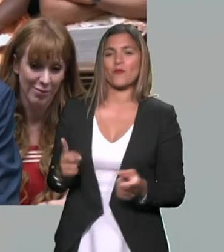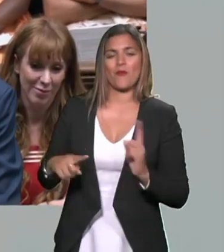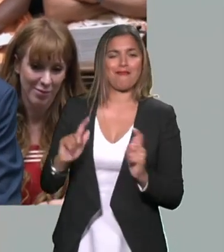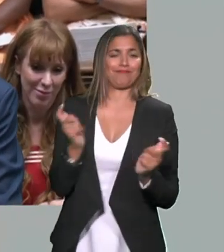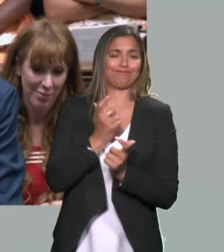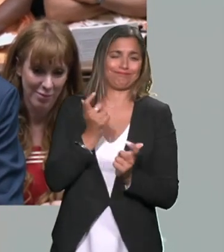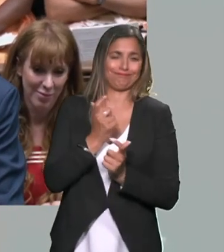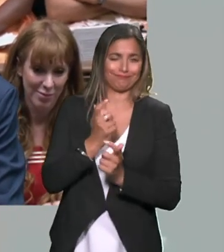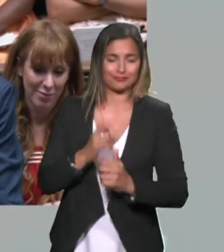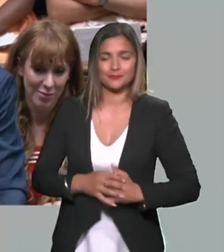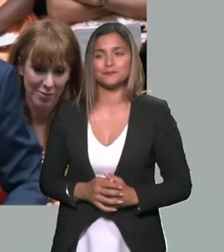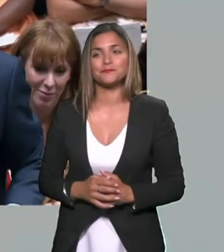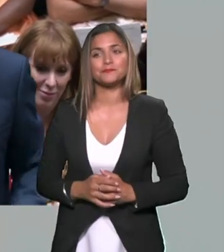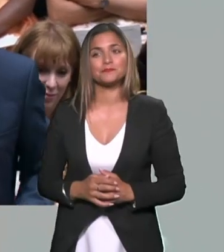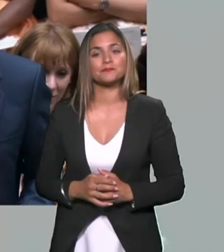So,